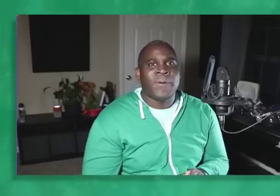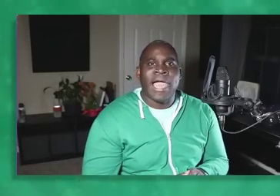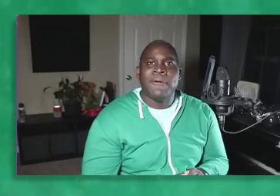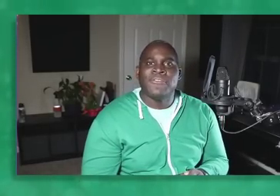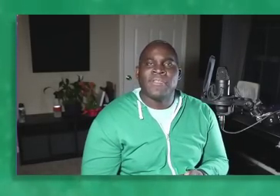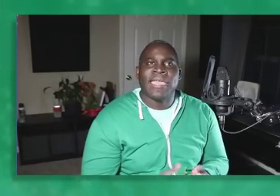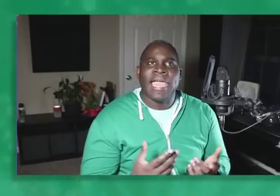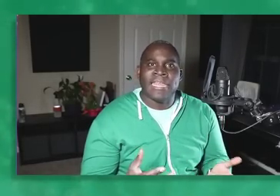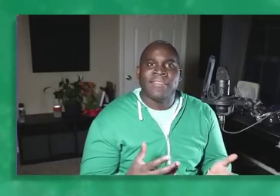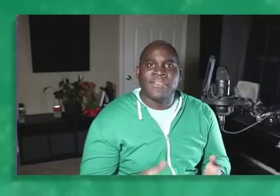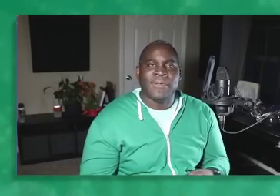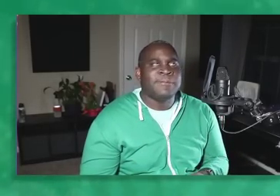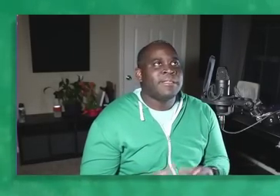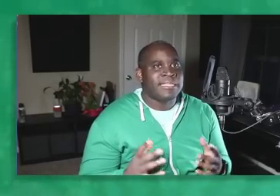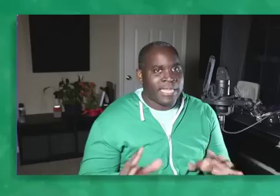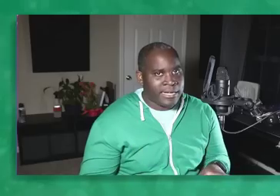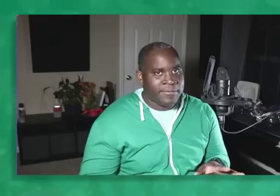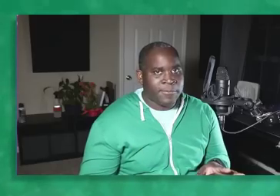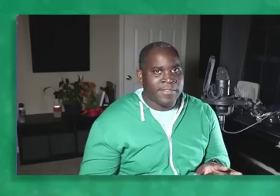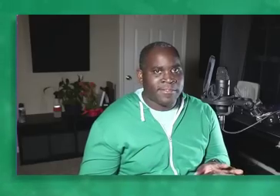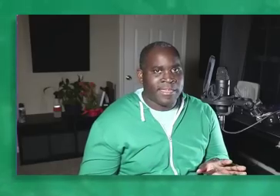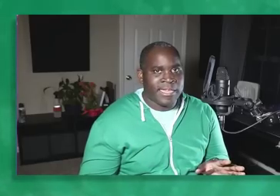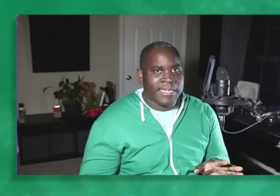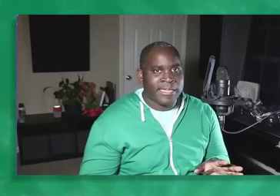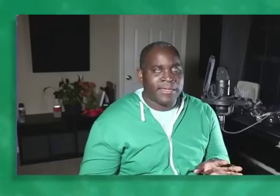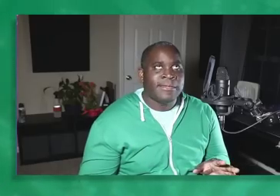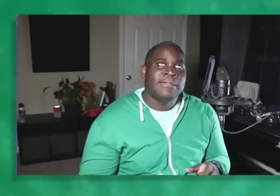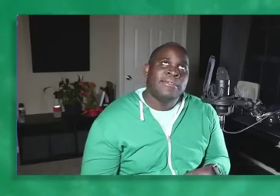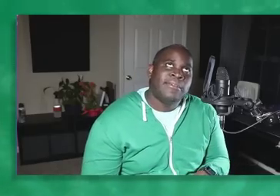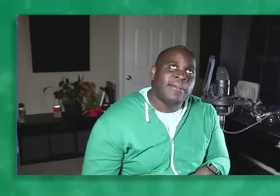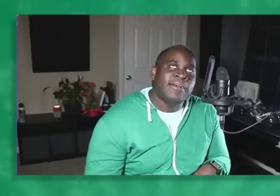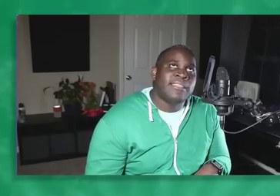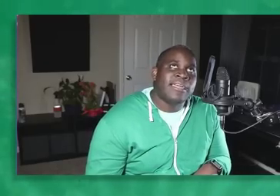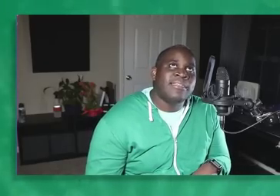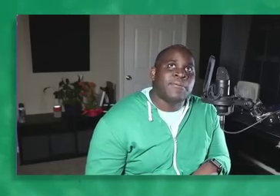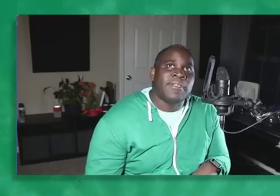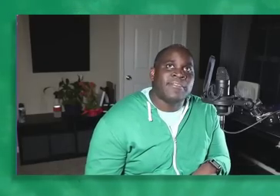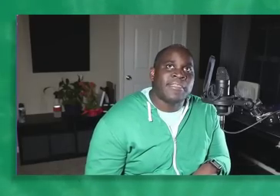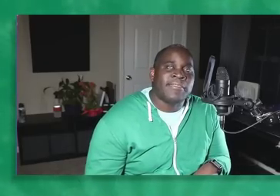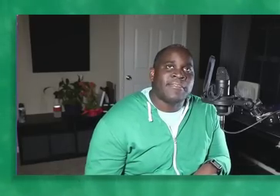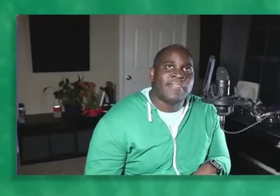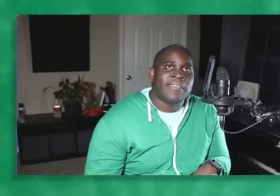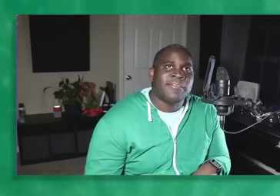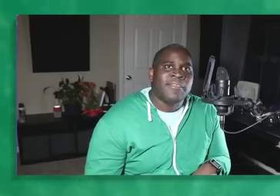so how would you say, how did they do it? A lot of different ways of saying...